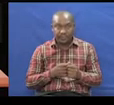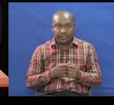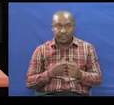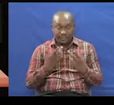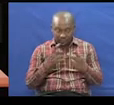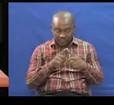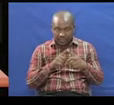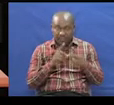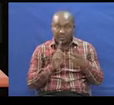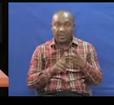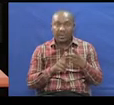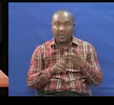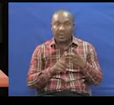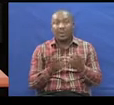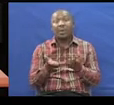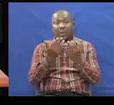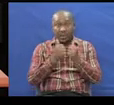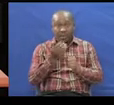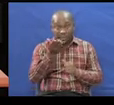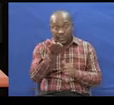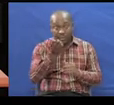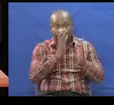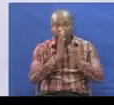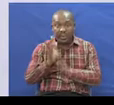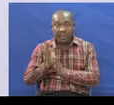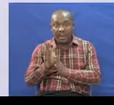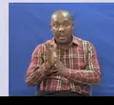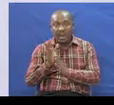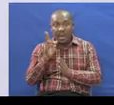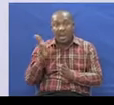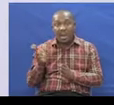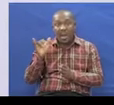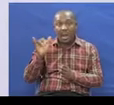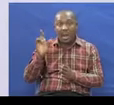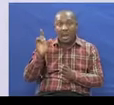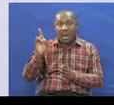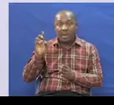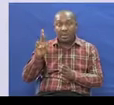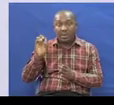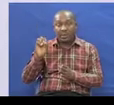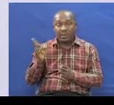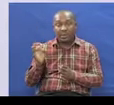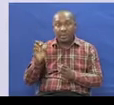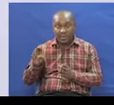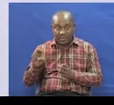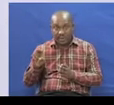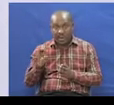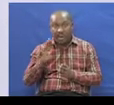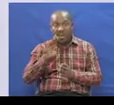number two, we can also prepare hydrogen in the laboratory by reaction